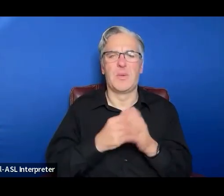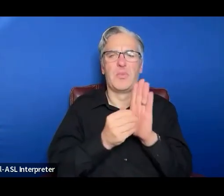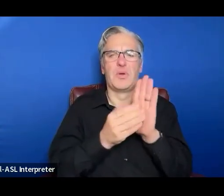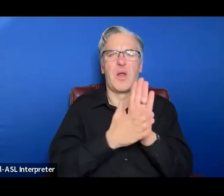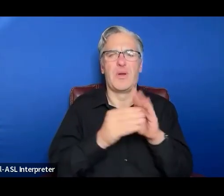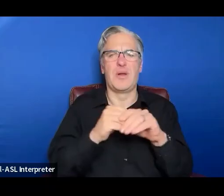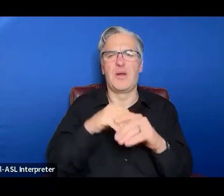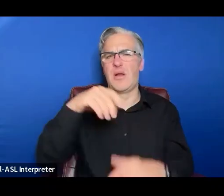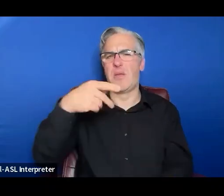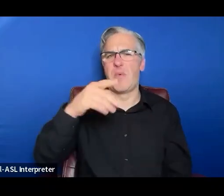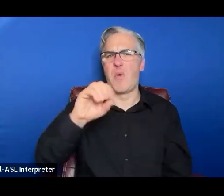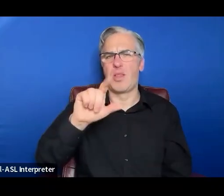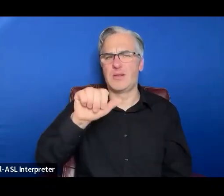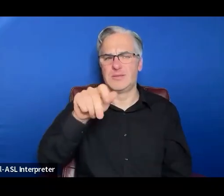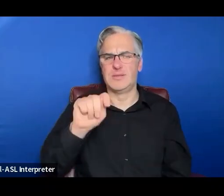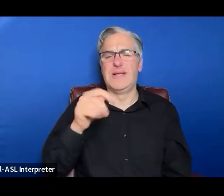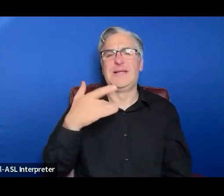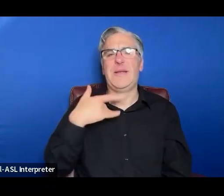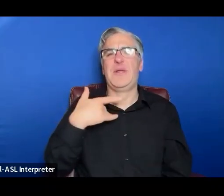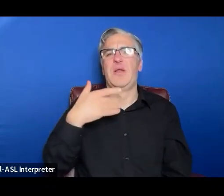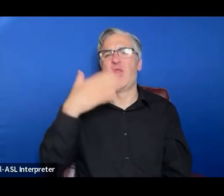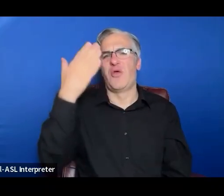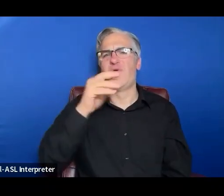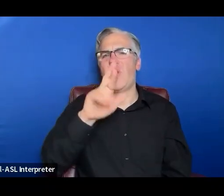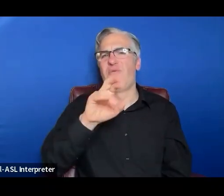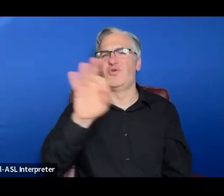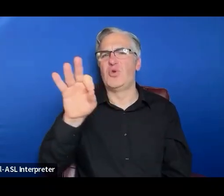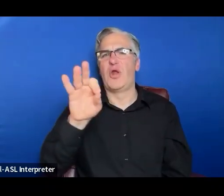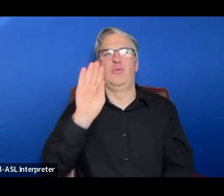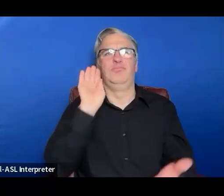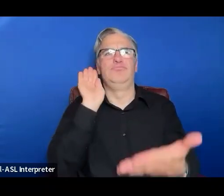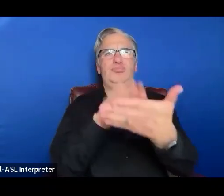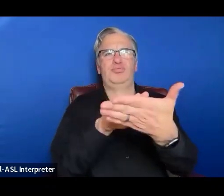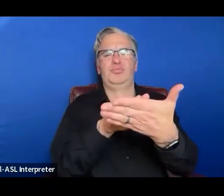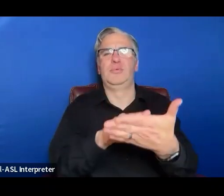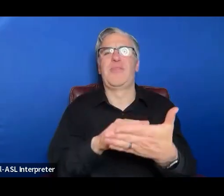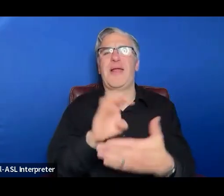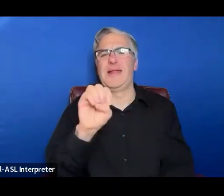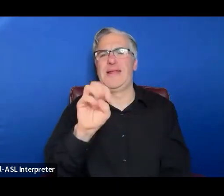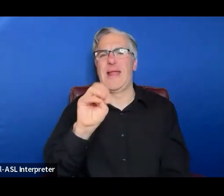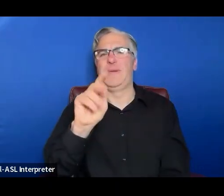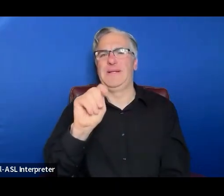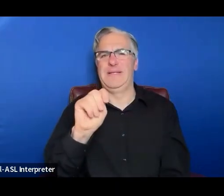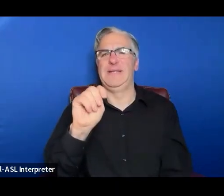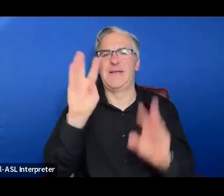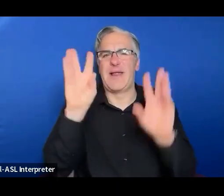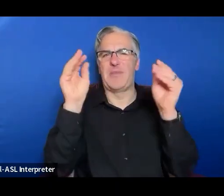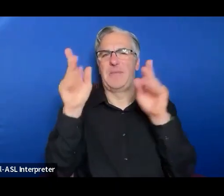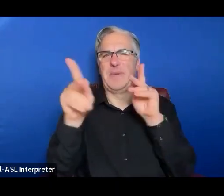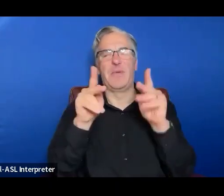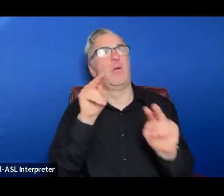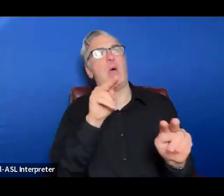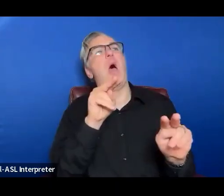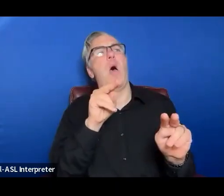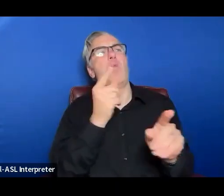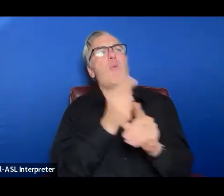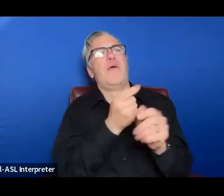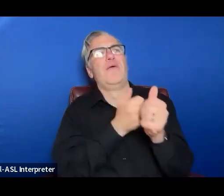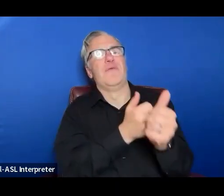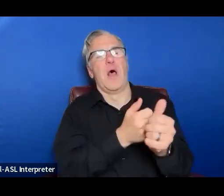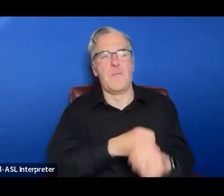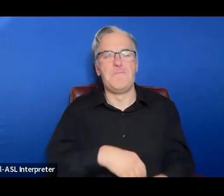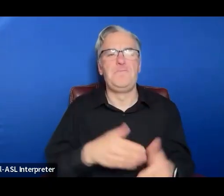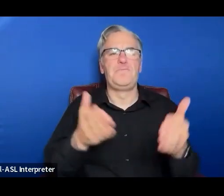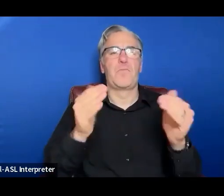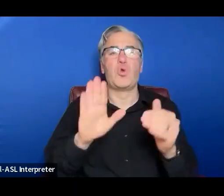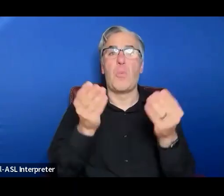on usually the front of the refrigerator for the EMTs to follow. Then for your property and finances and